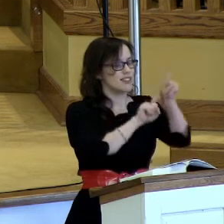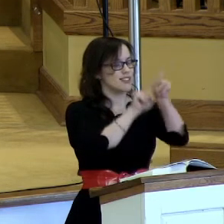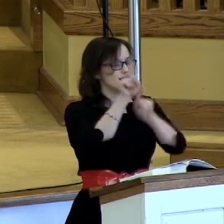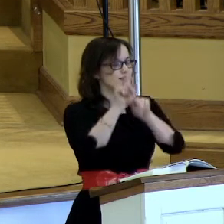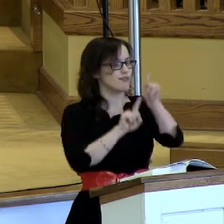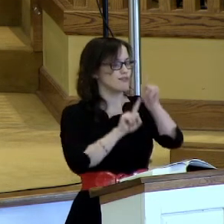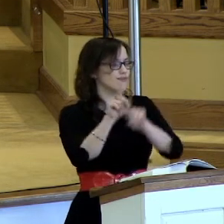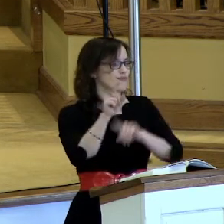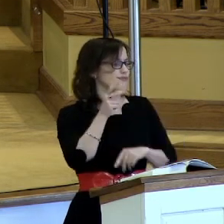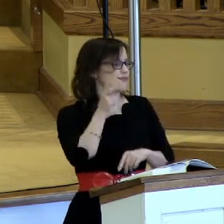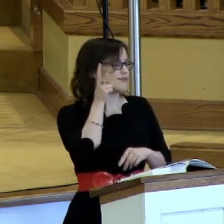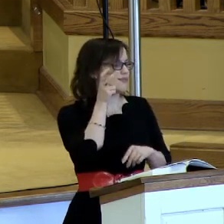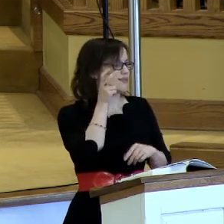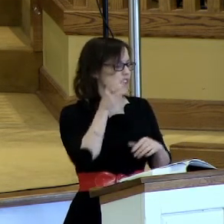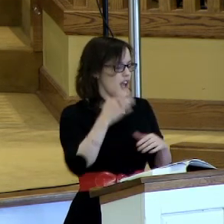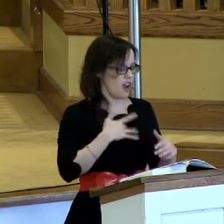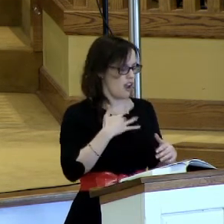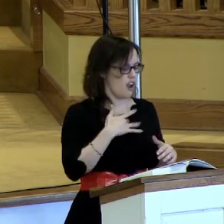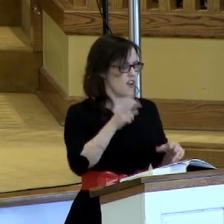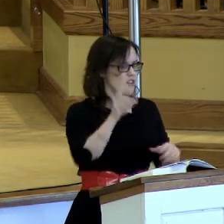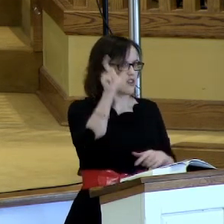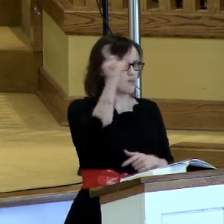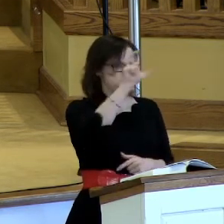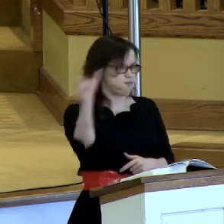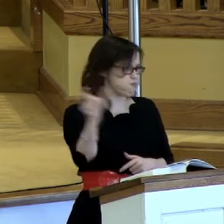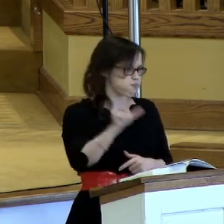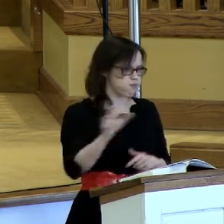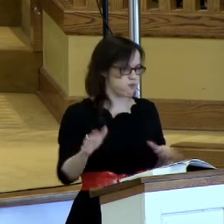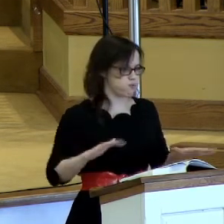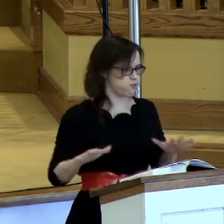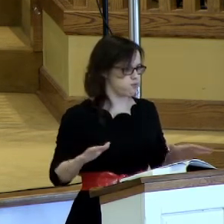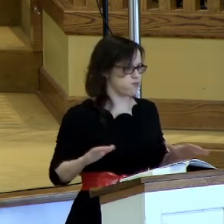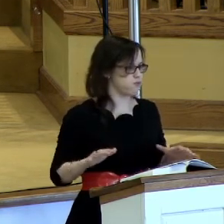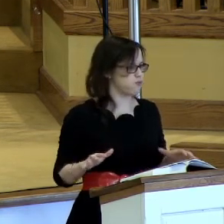made, I see the stars, I hear the